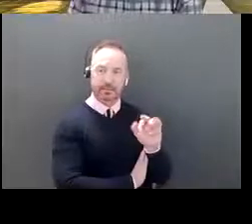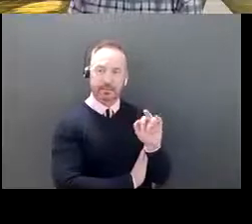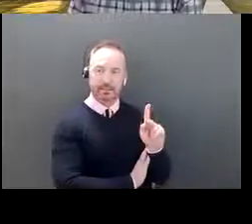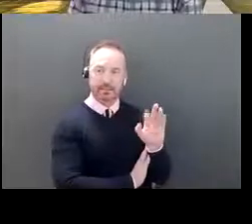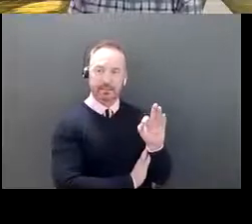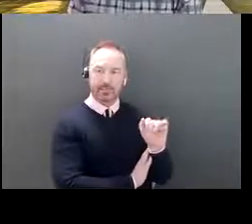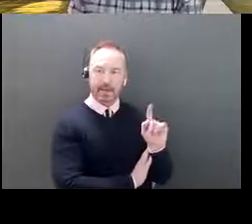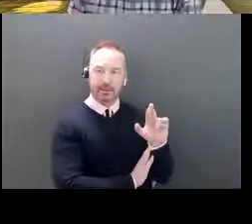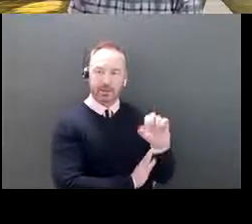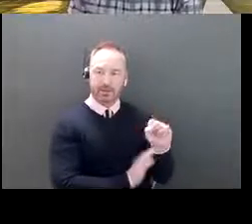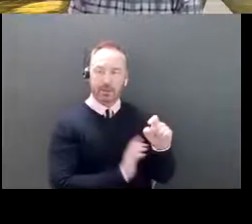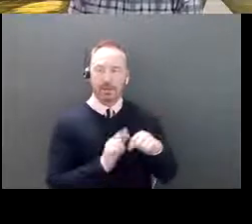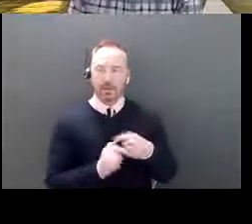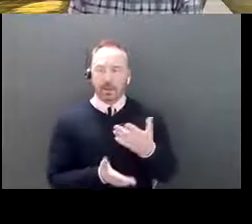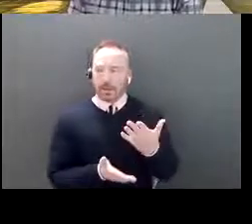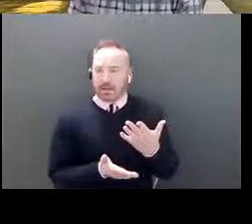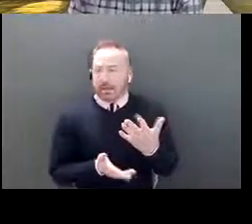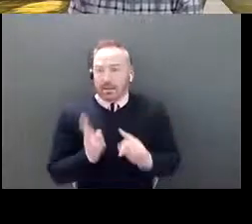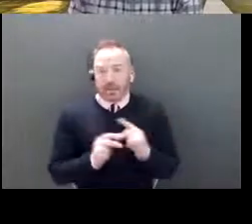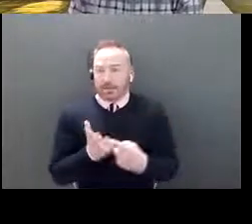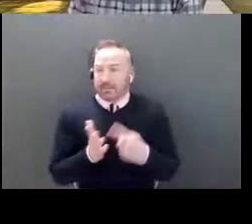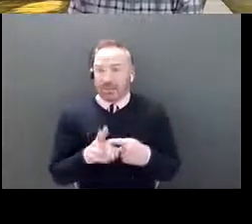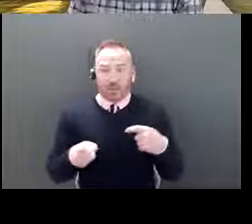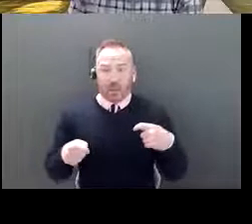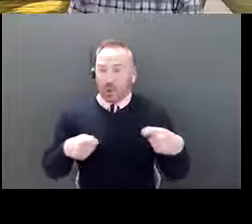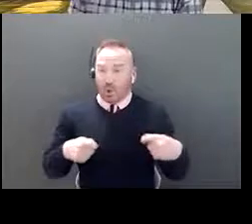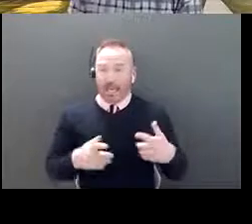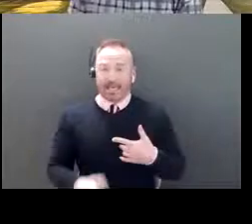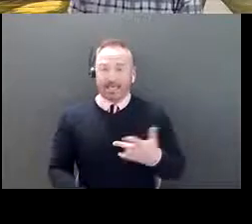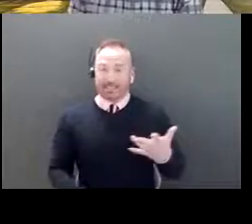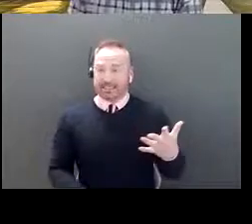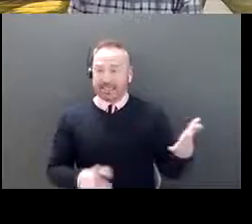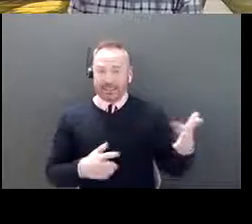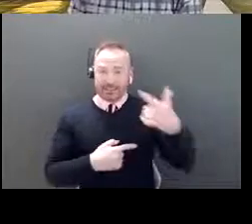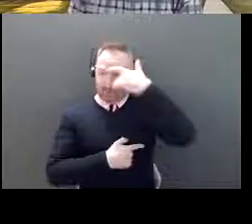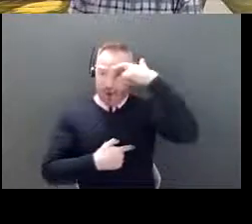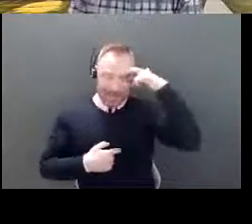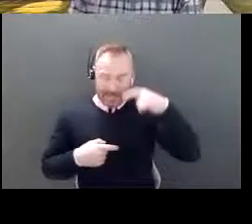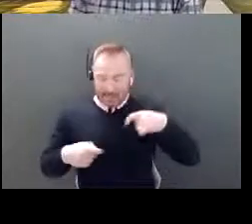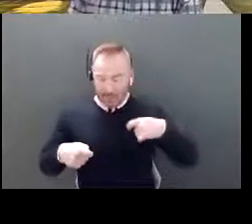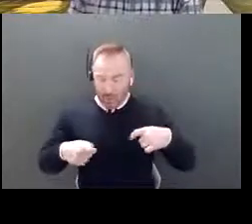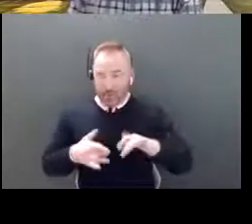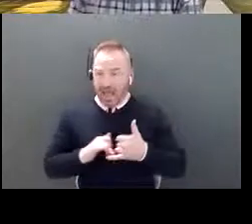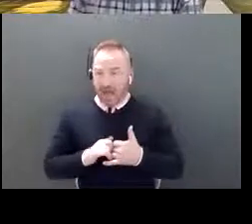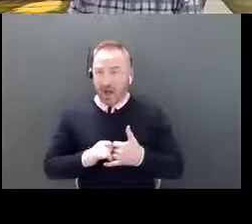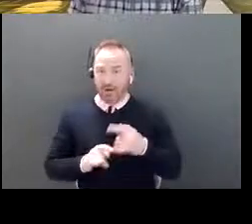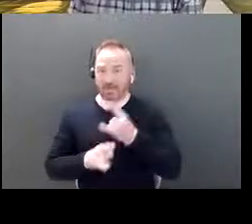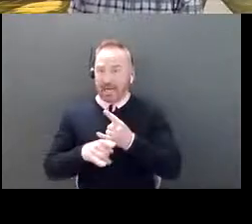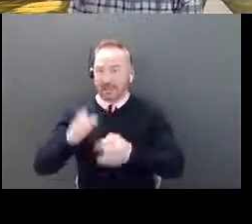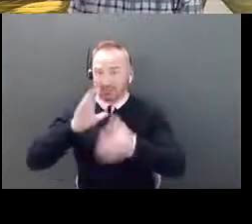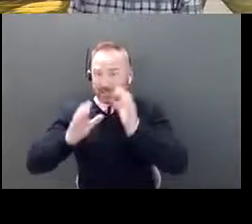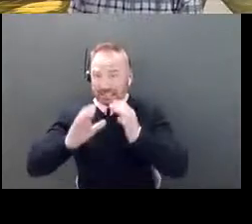sometimes people cope with trauma through drinking. The ACEs talks about